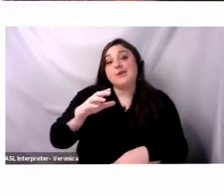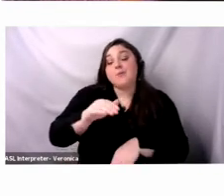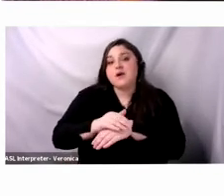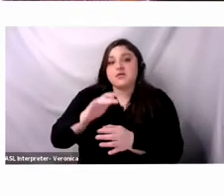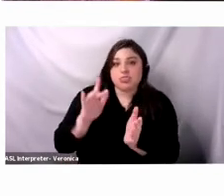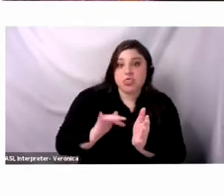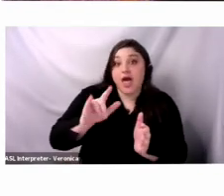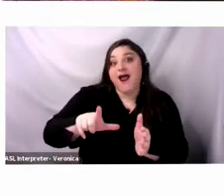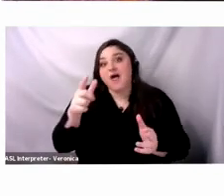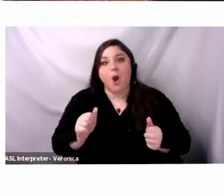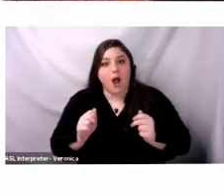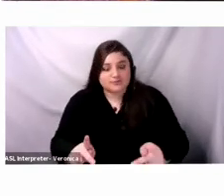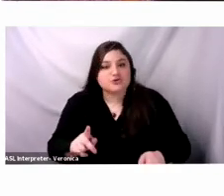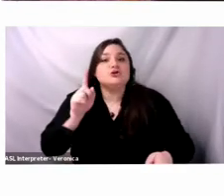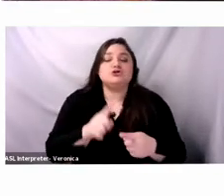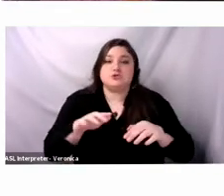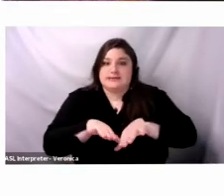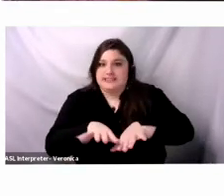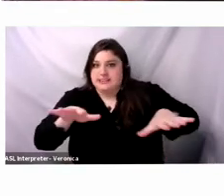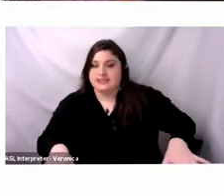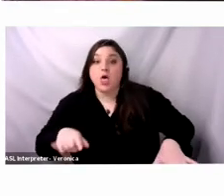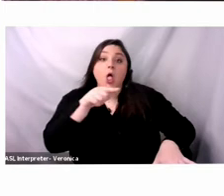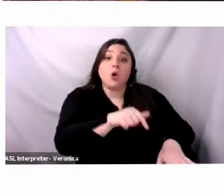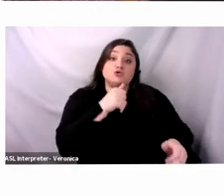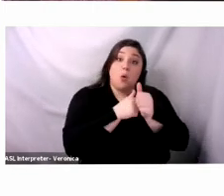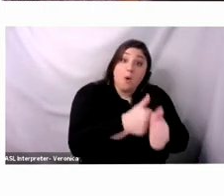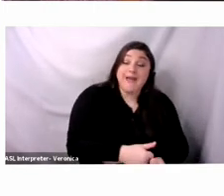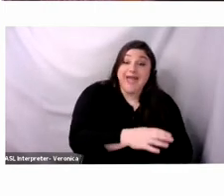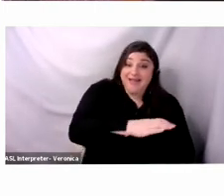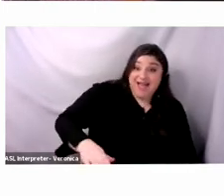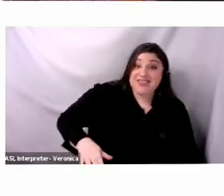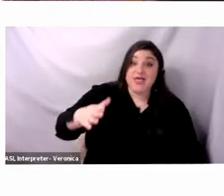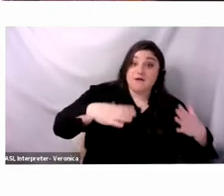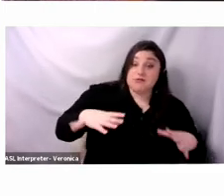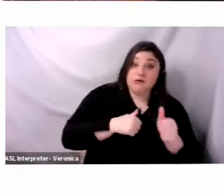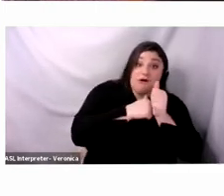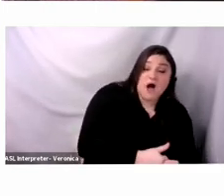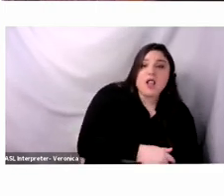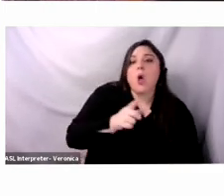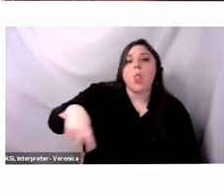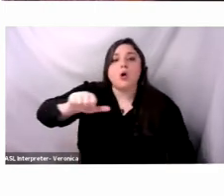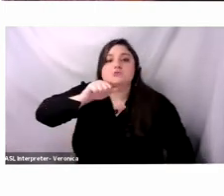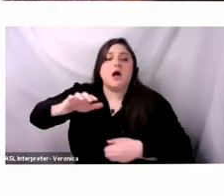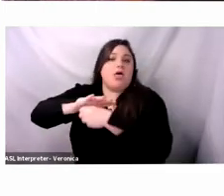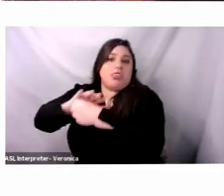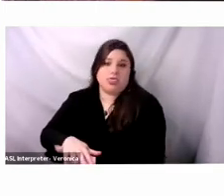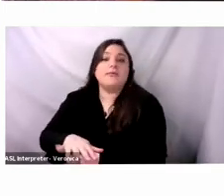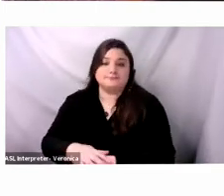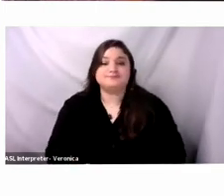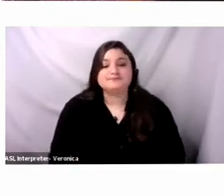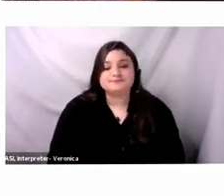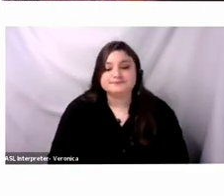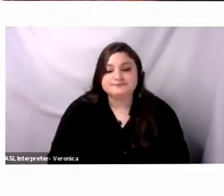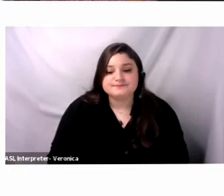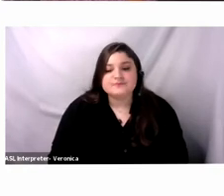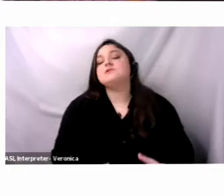not. So let's pause here, because we often hear that secondhand clothing is only exported to countries where there is a demand